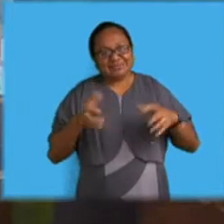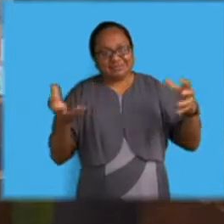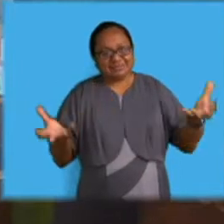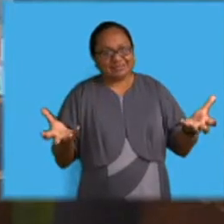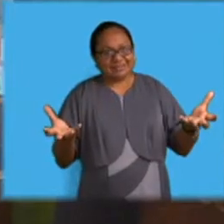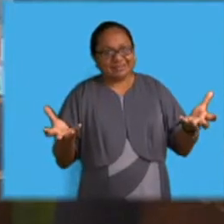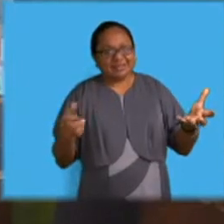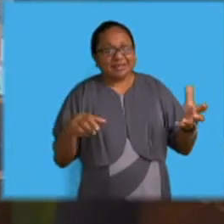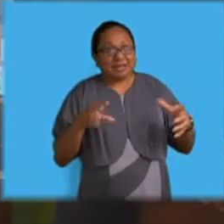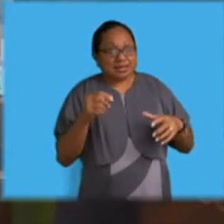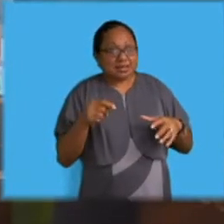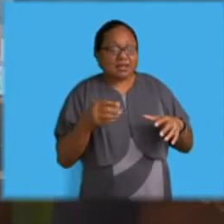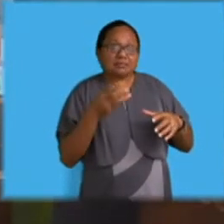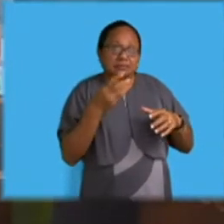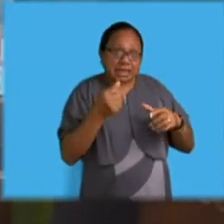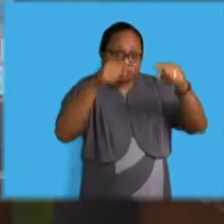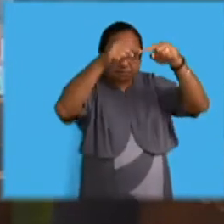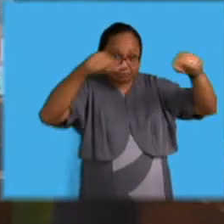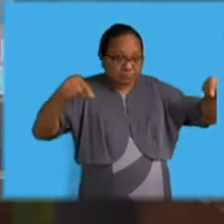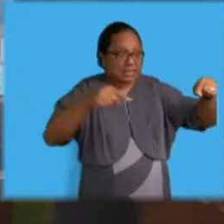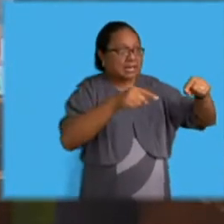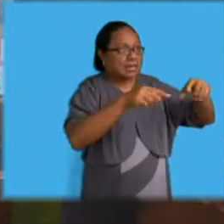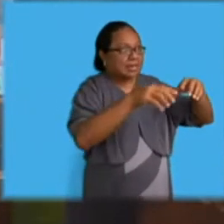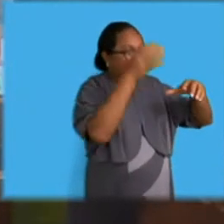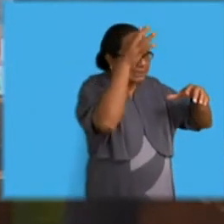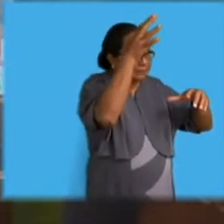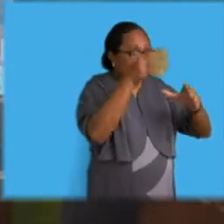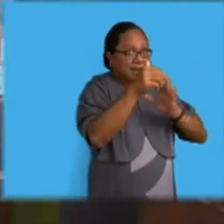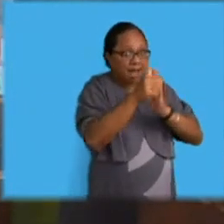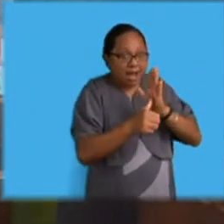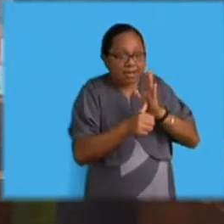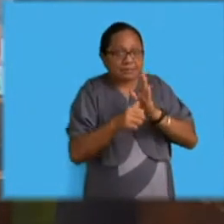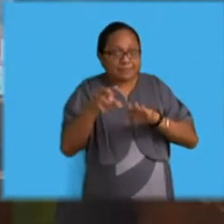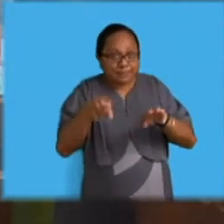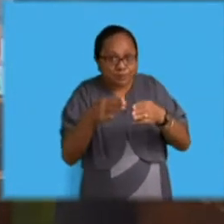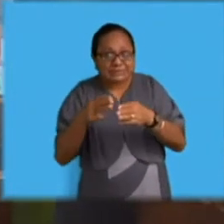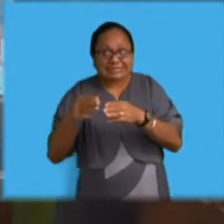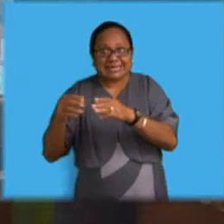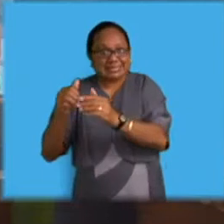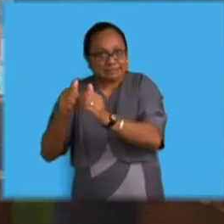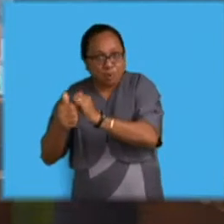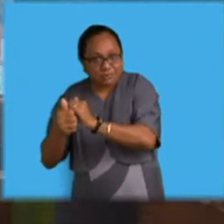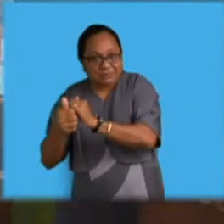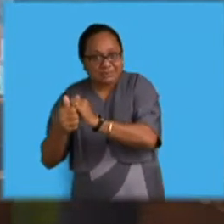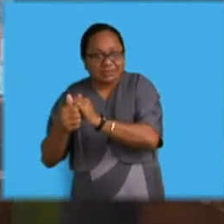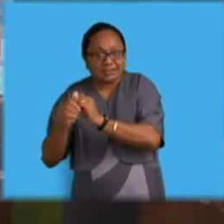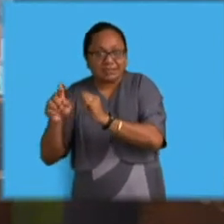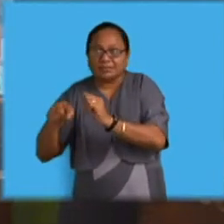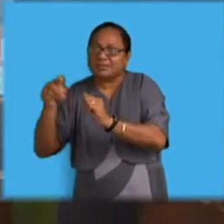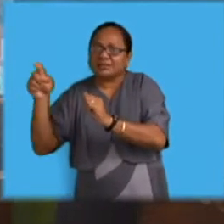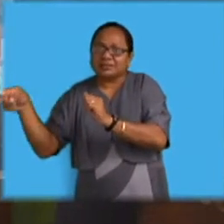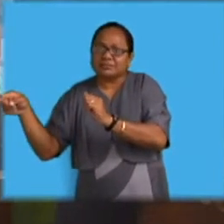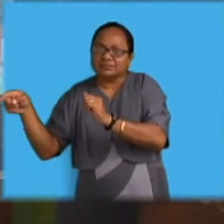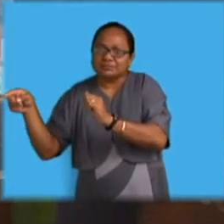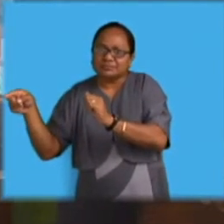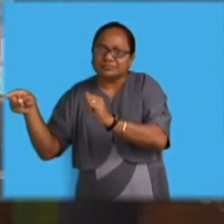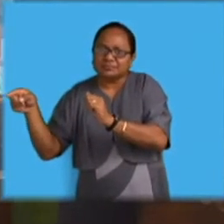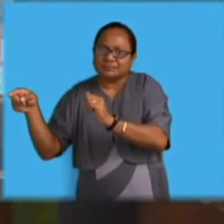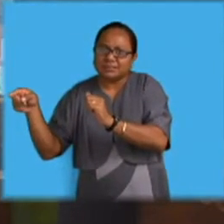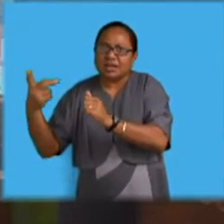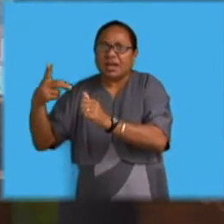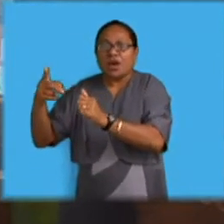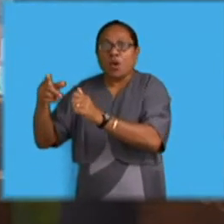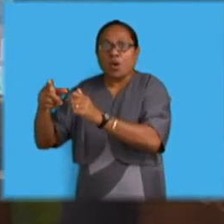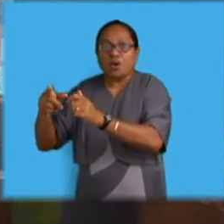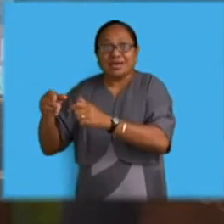from academic to art, music, individual team sports, to disciplinary activities such as cadet training, religious